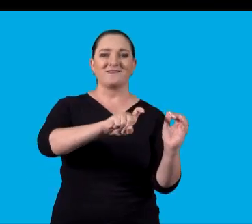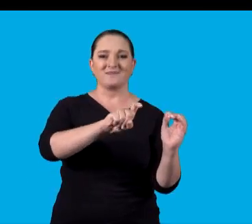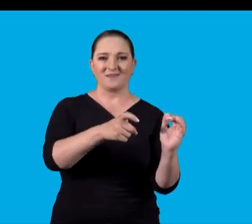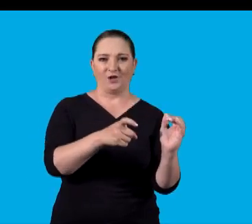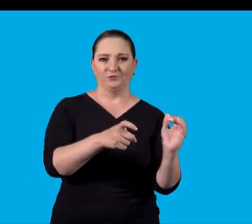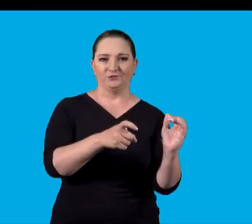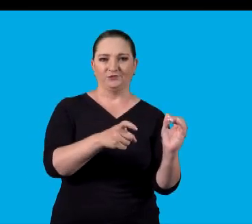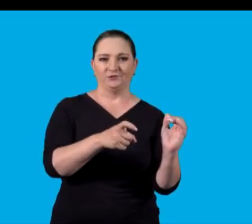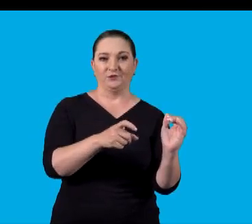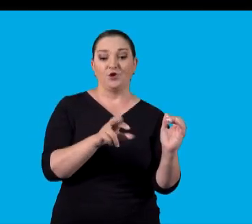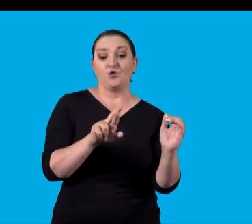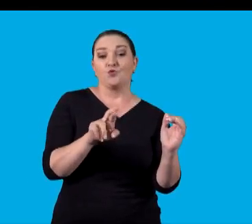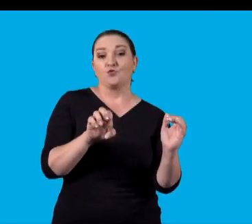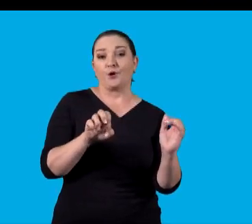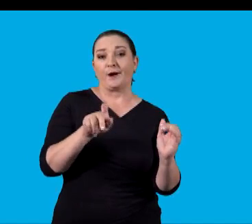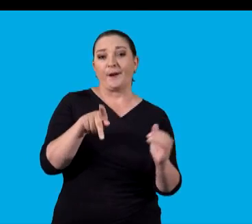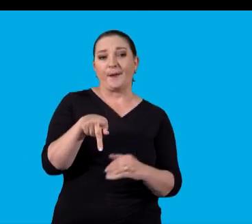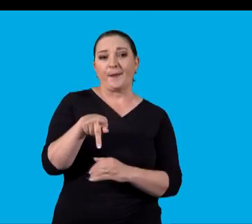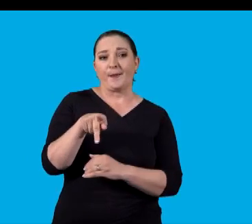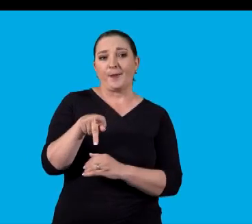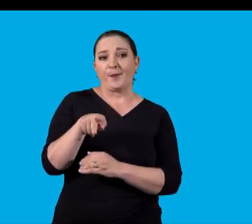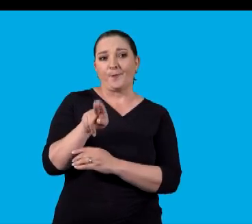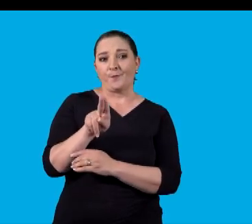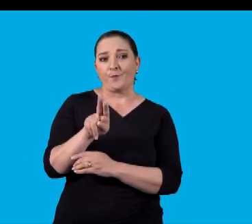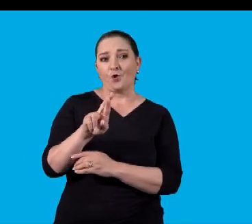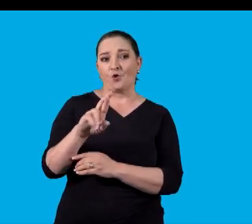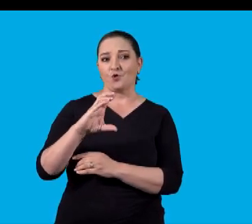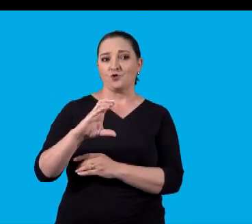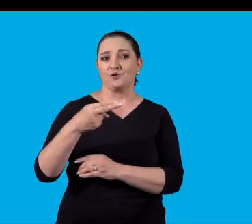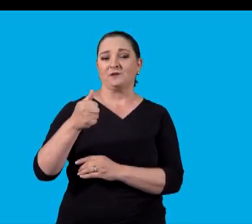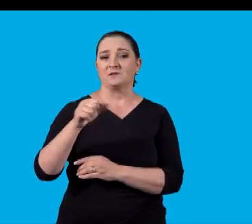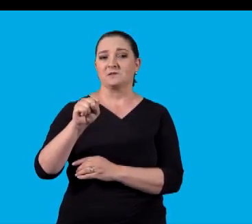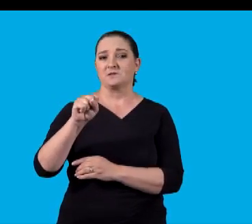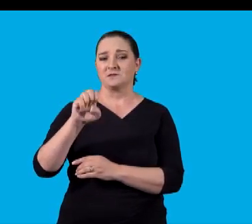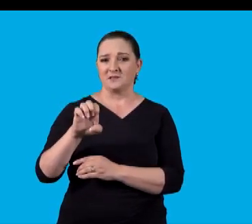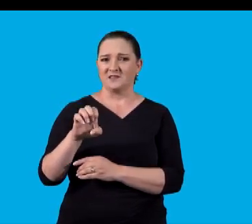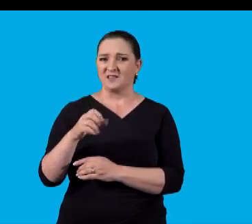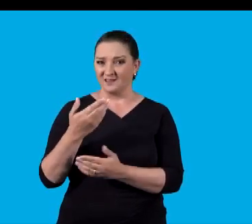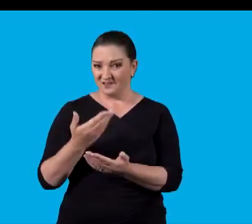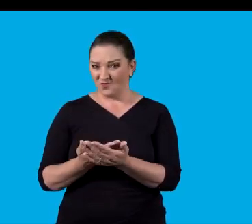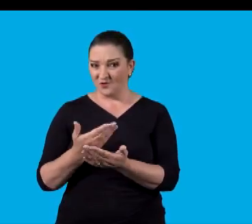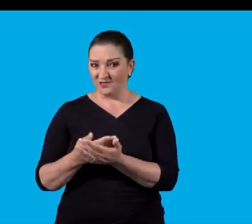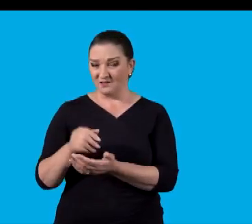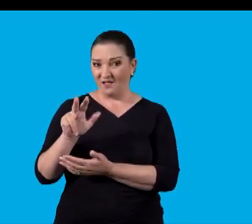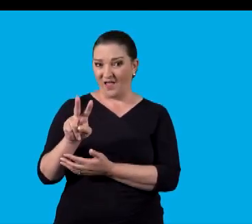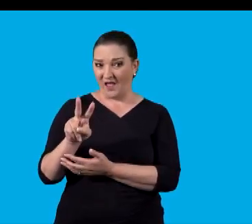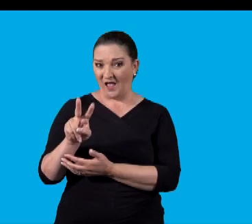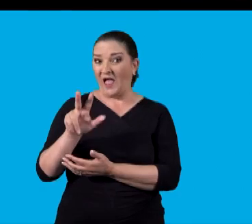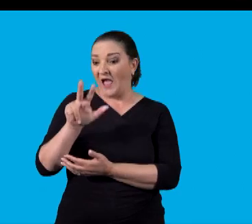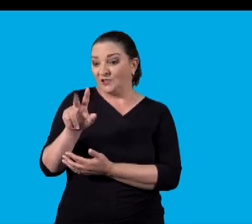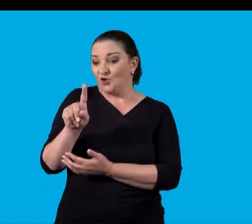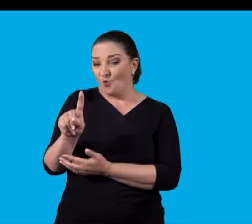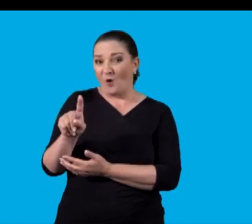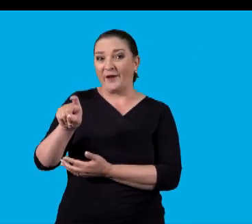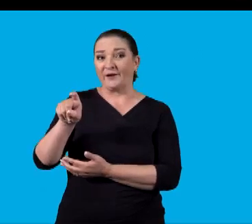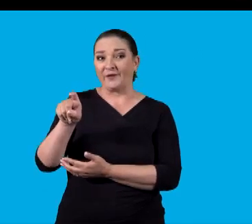repurchased at 81,000. Do I record this 81,000? They say at